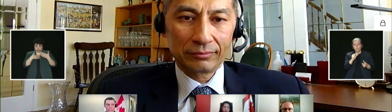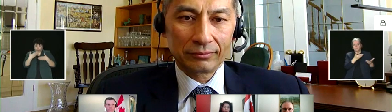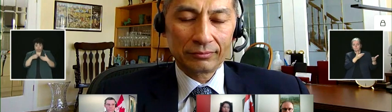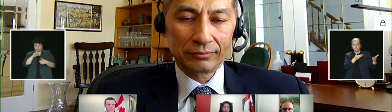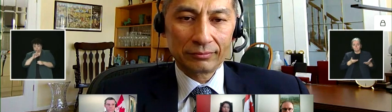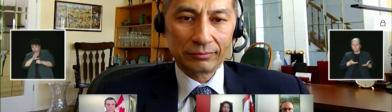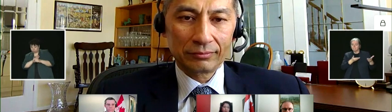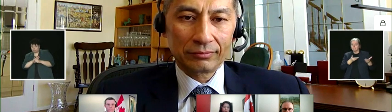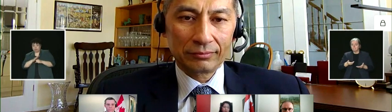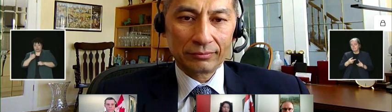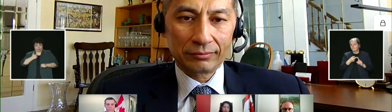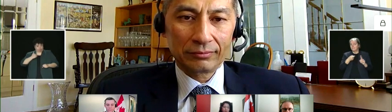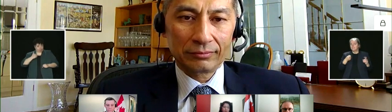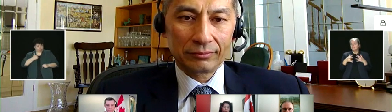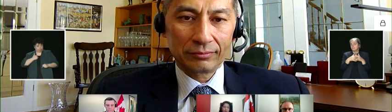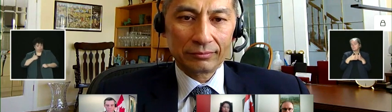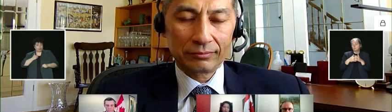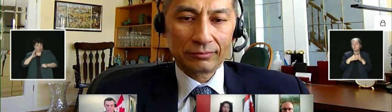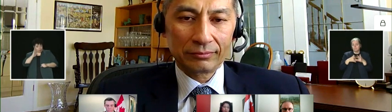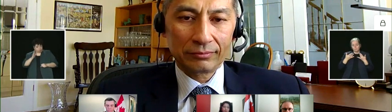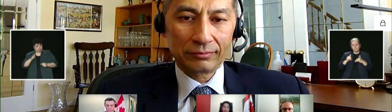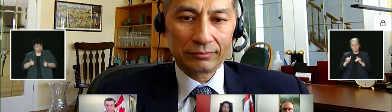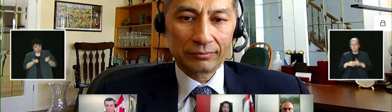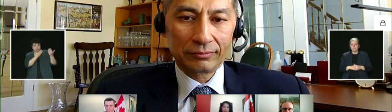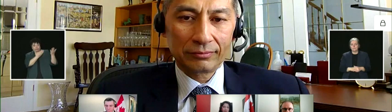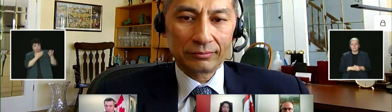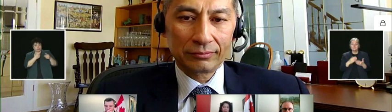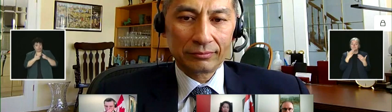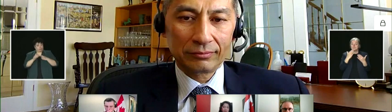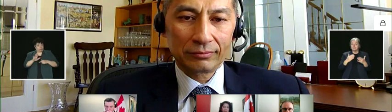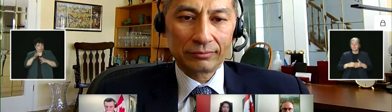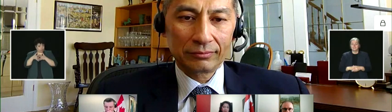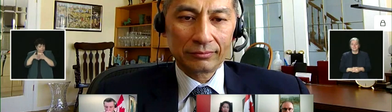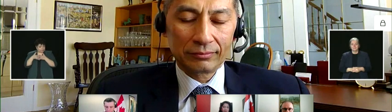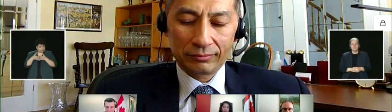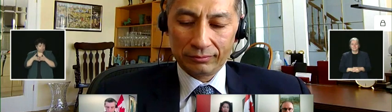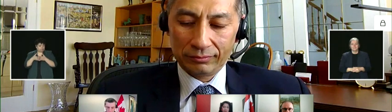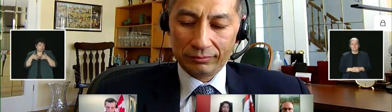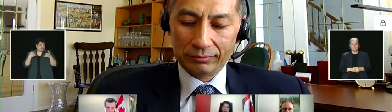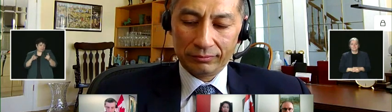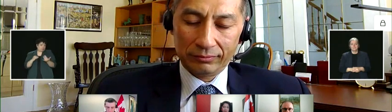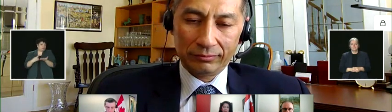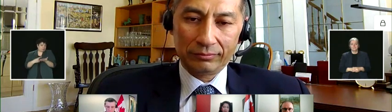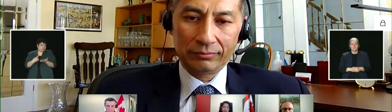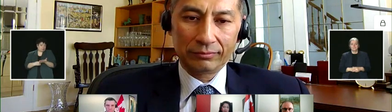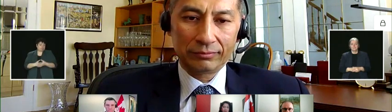leurs doses provenant des États-Unis. Merci.